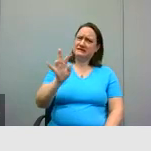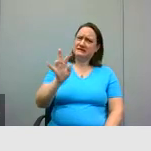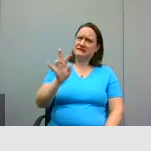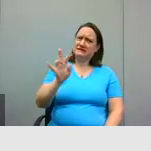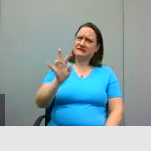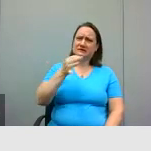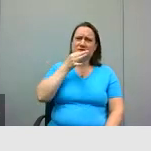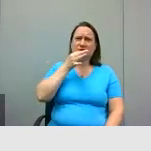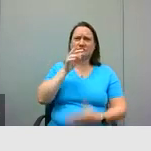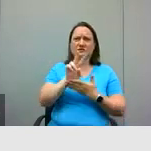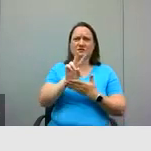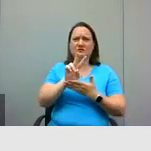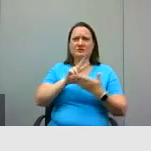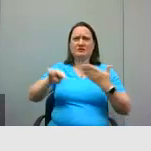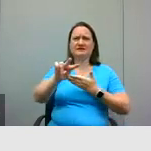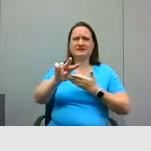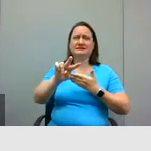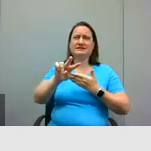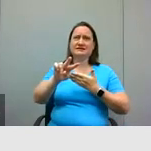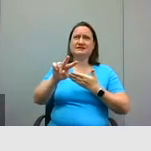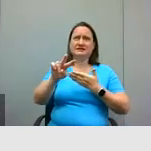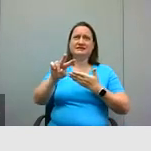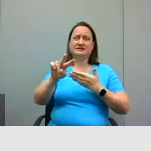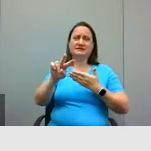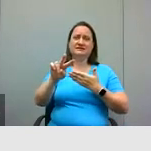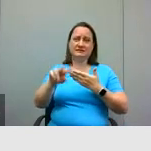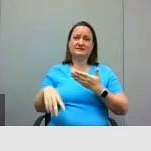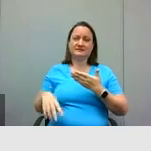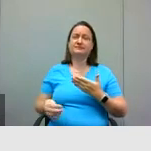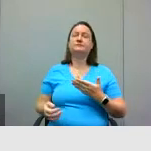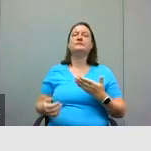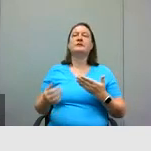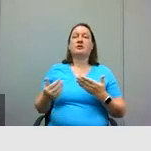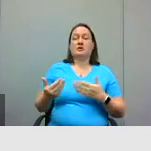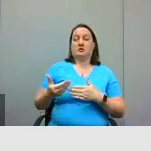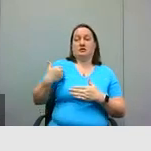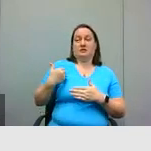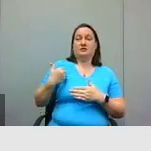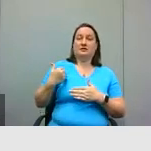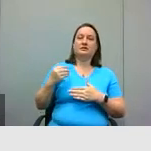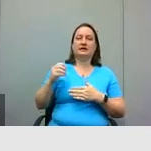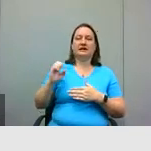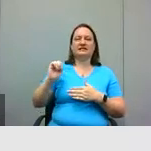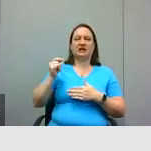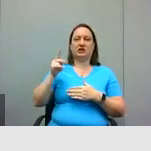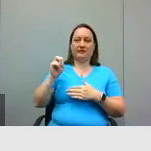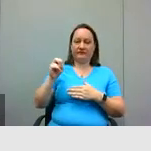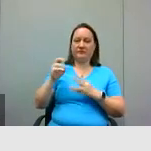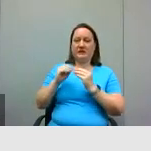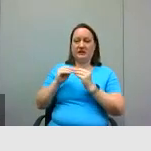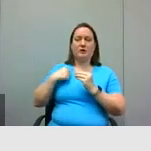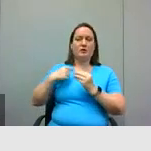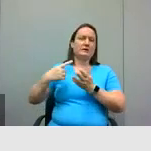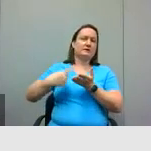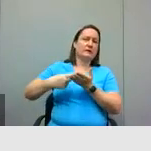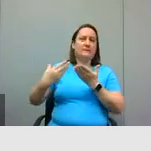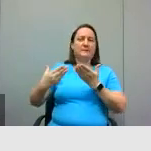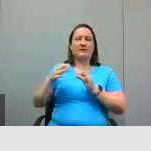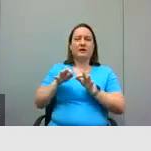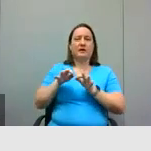you all are aware. And so we were talking about between the August meeting and the November meeting, pushing the August